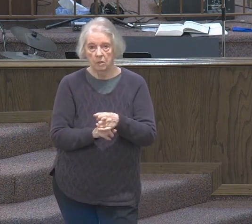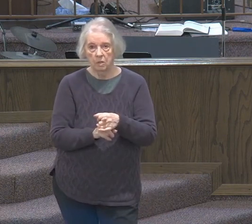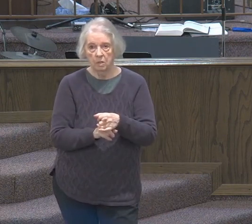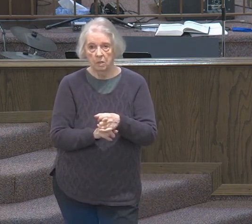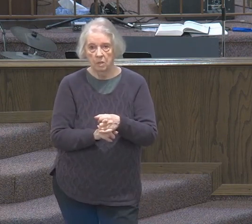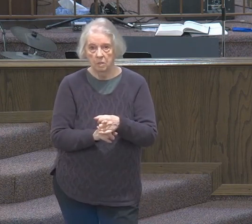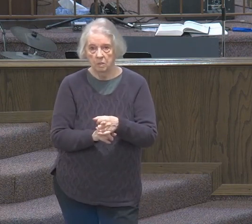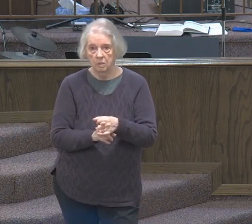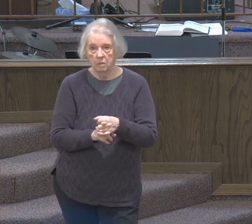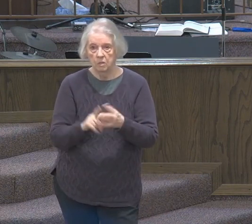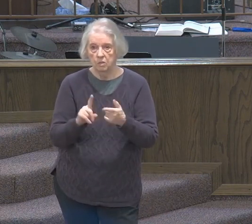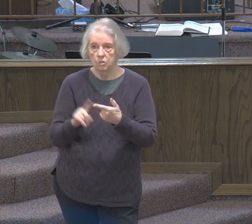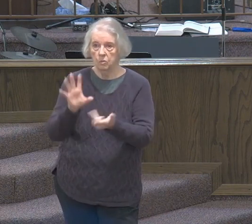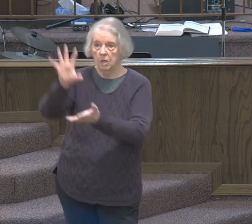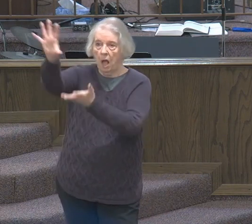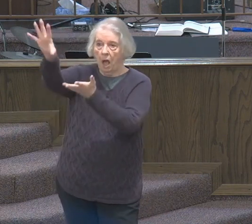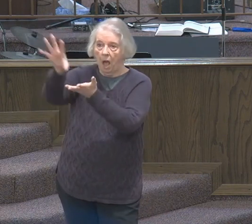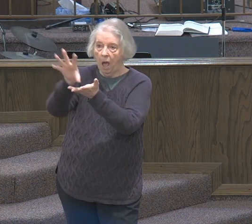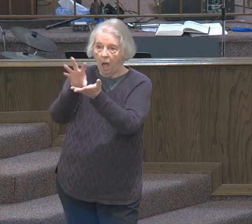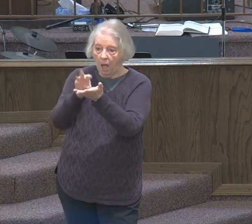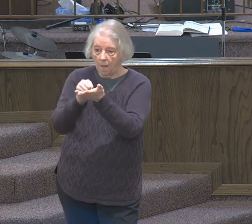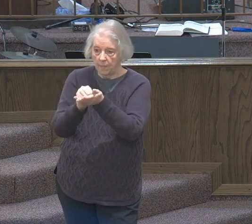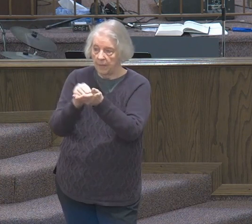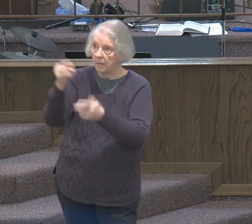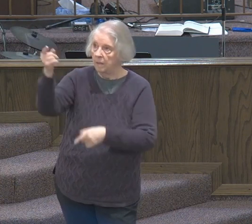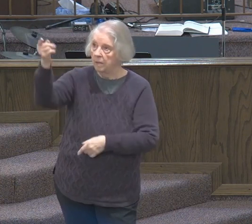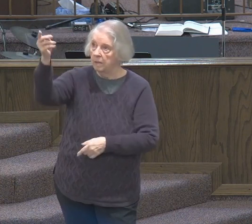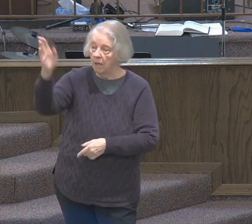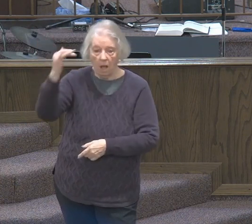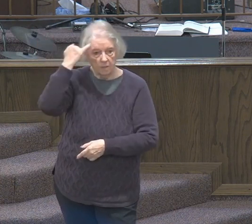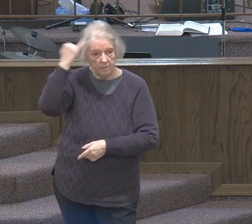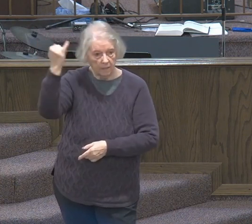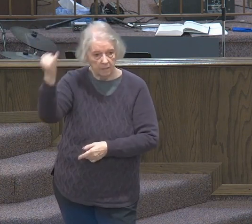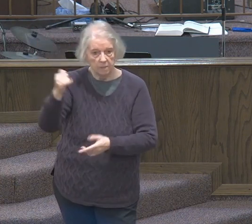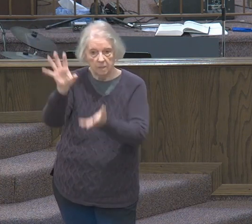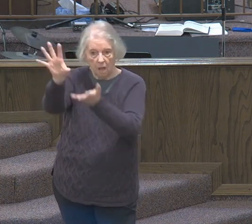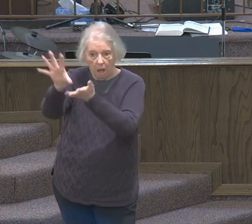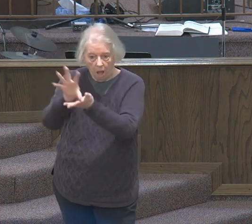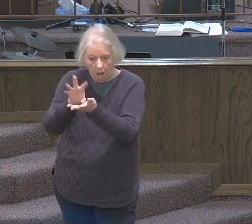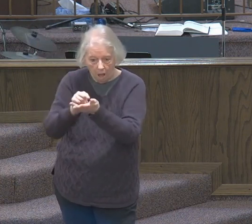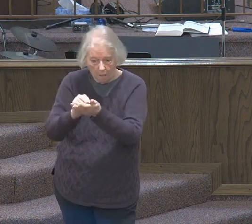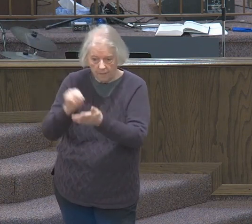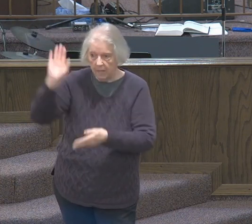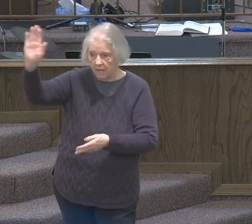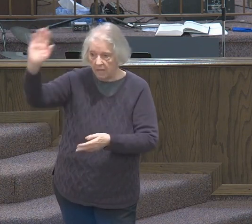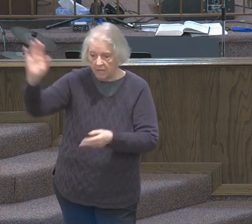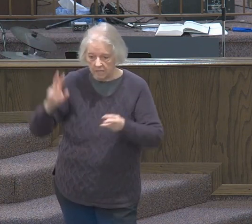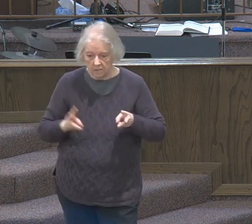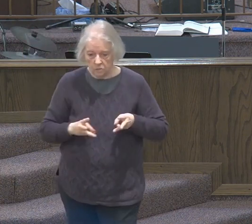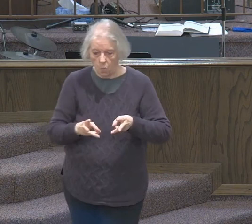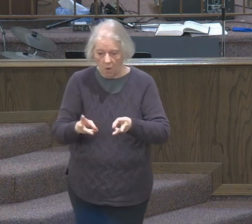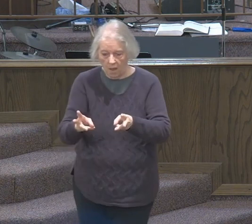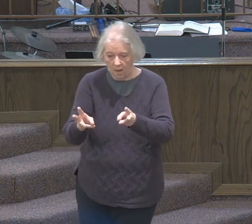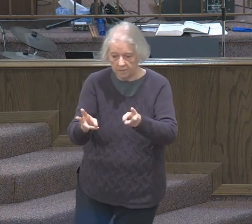And the more we imitate, the more God-like we become. The worship of God makes the worshiper more like